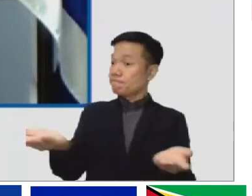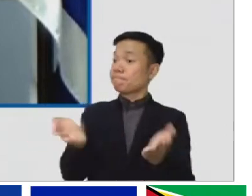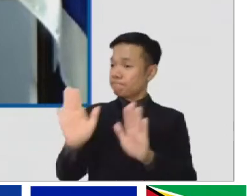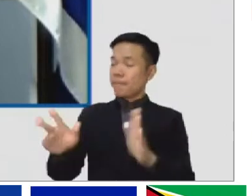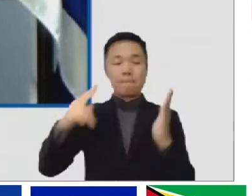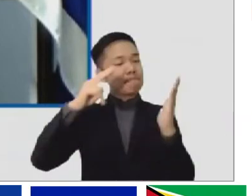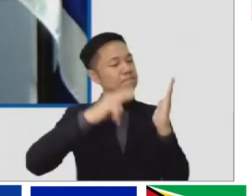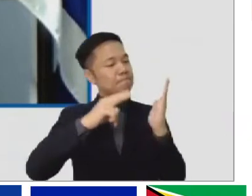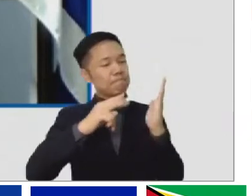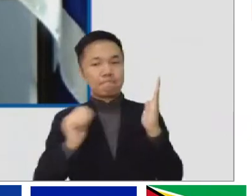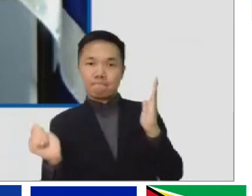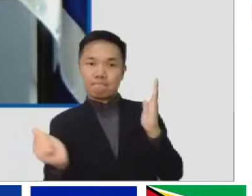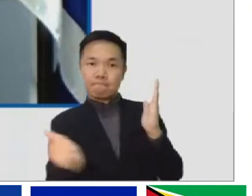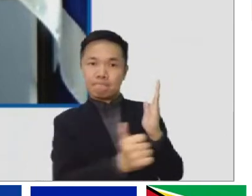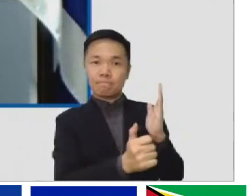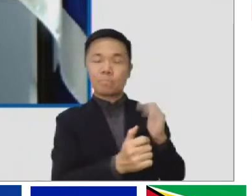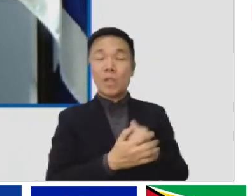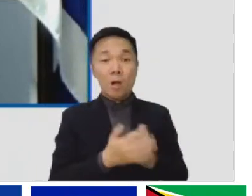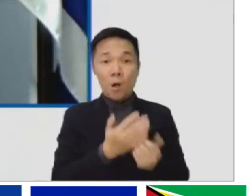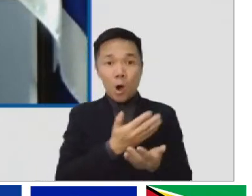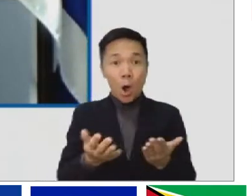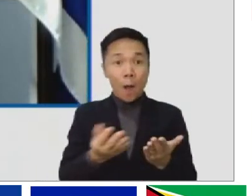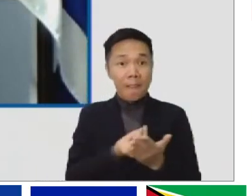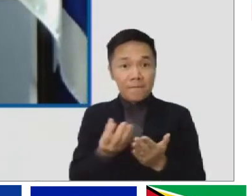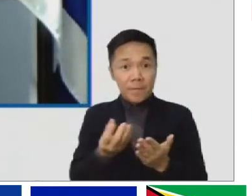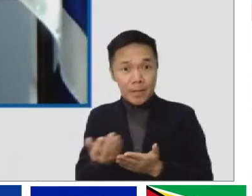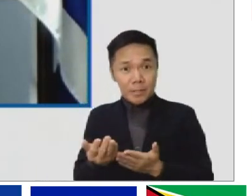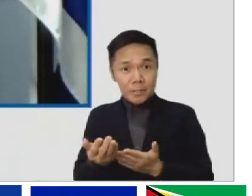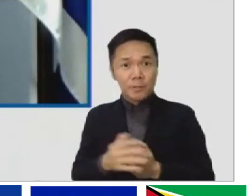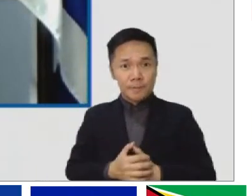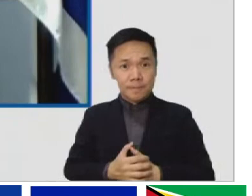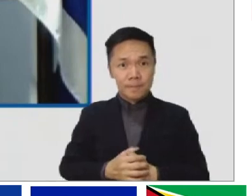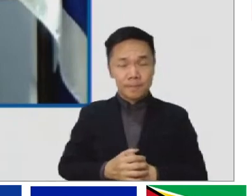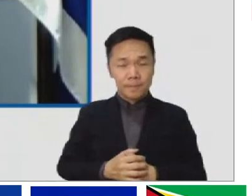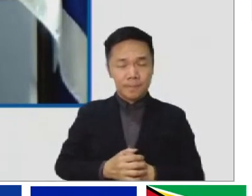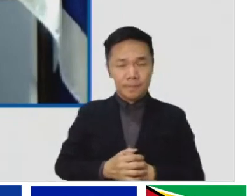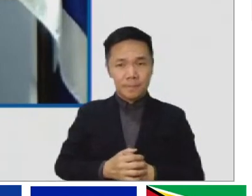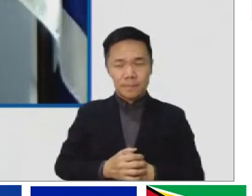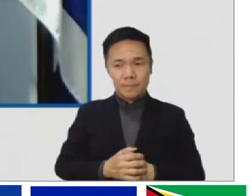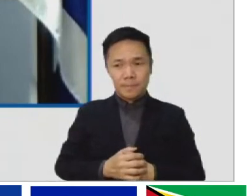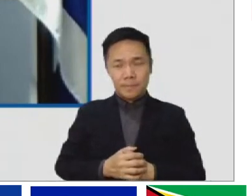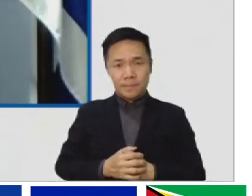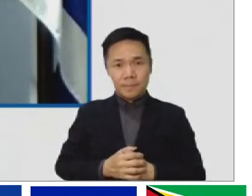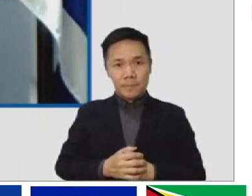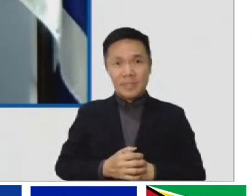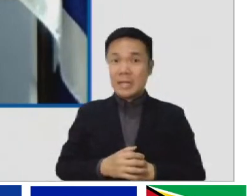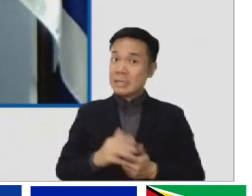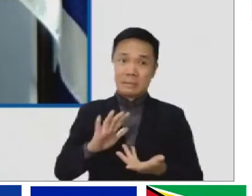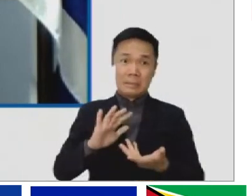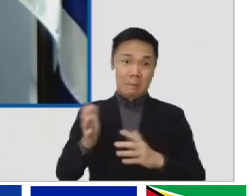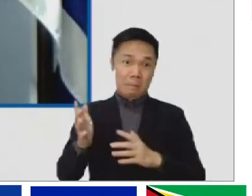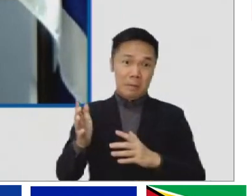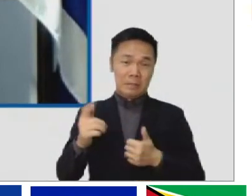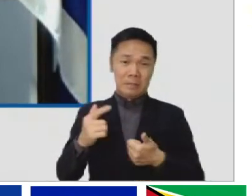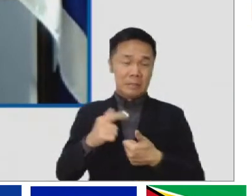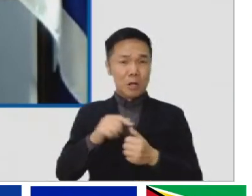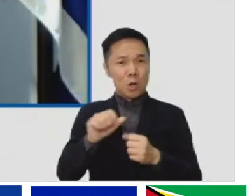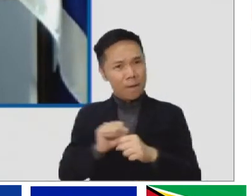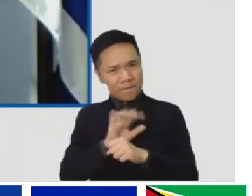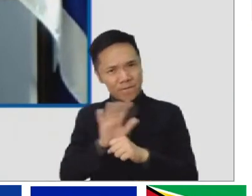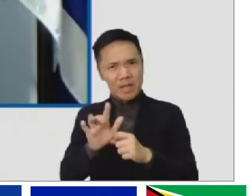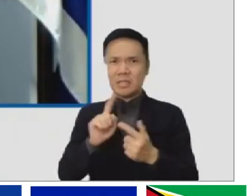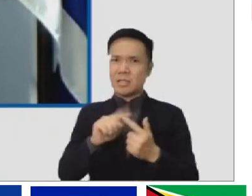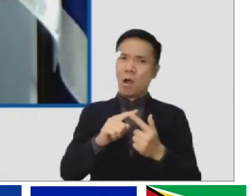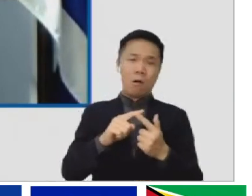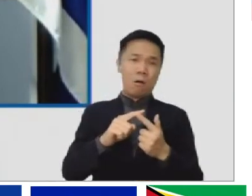of information in any kind of disaster, like COVID, wildfires, hurricanes,